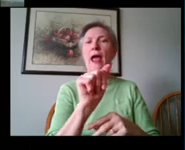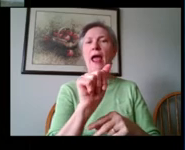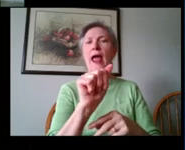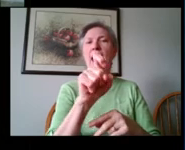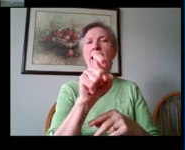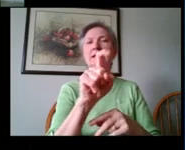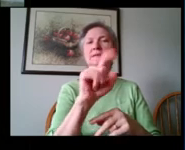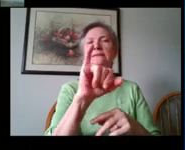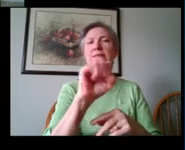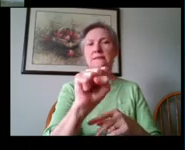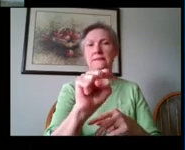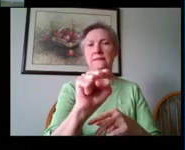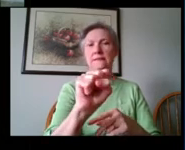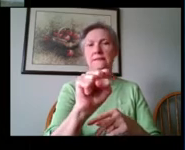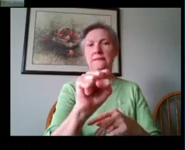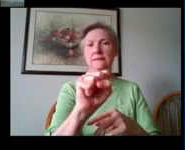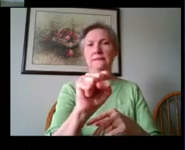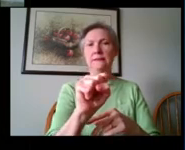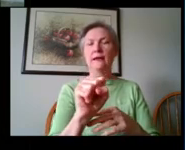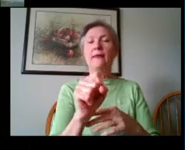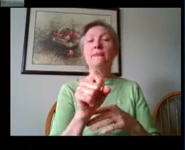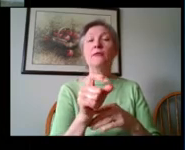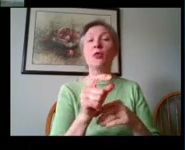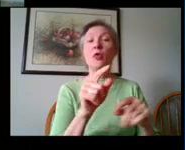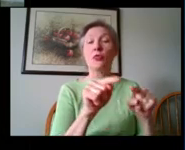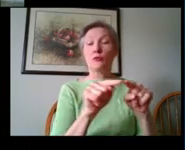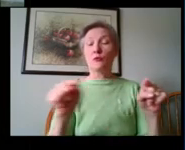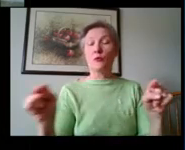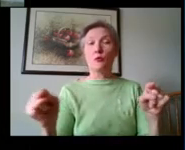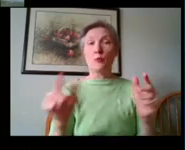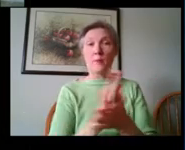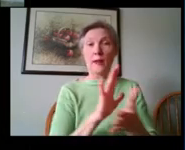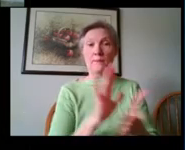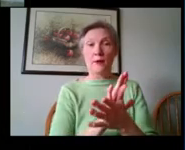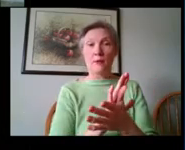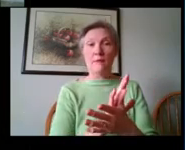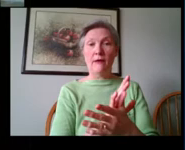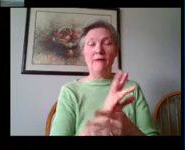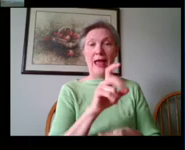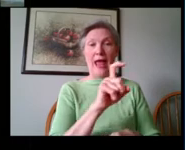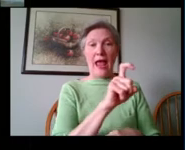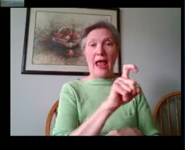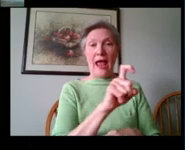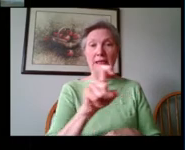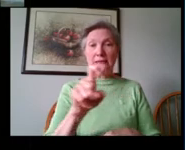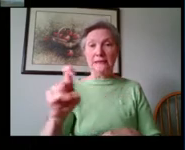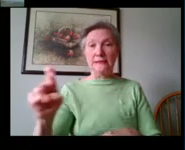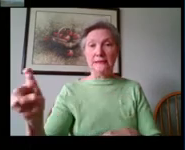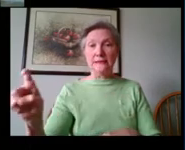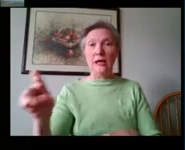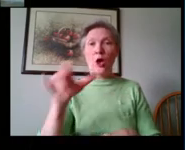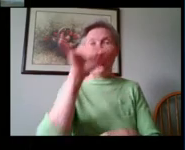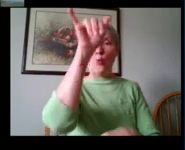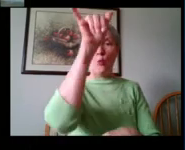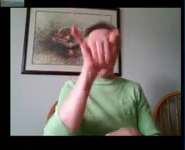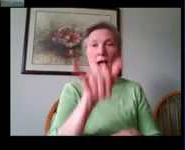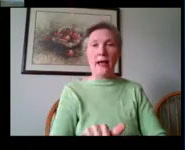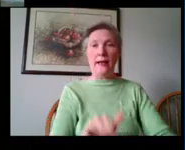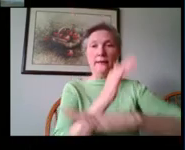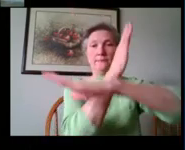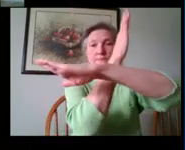word axis, right, that runs through your graph paper. You've got your x-axis and your y-axis.